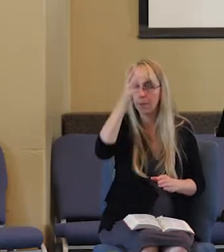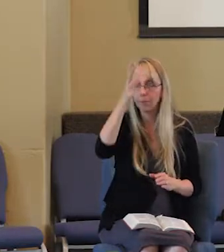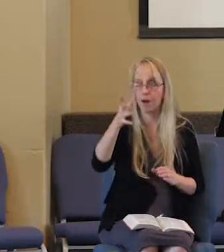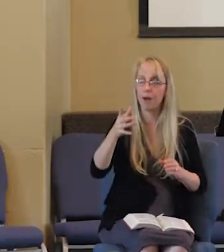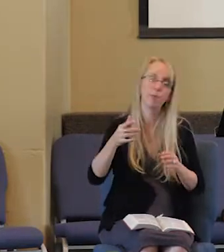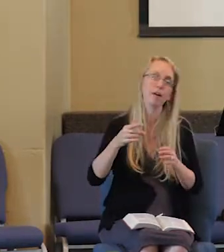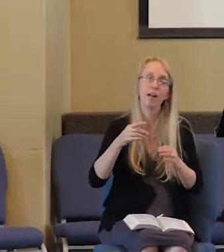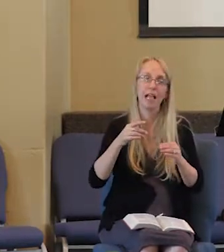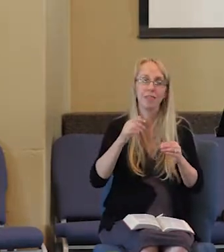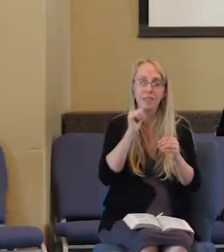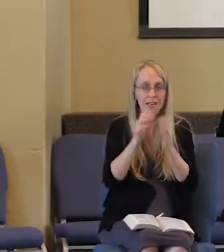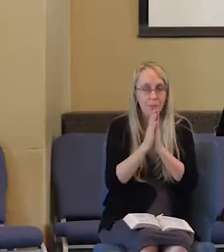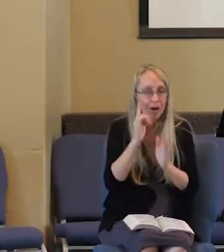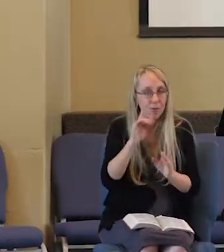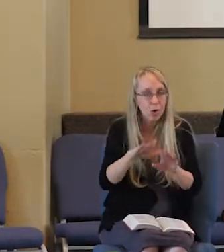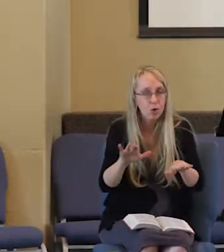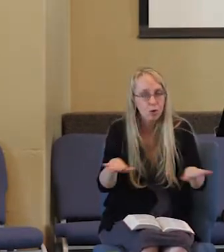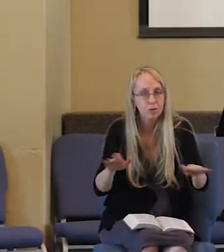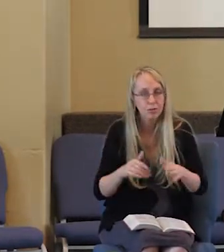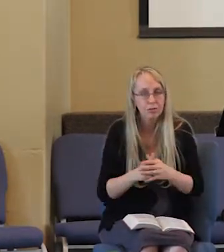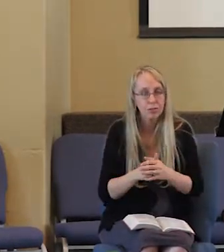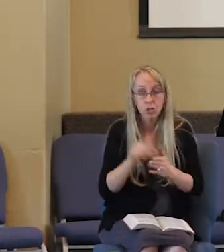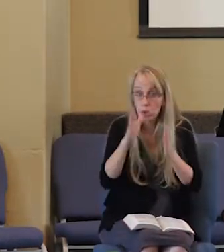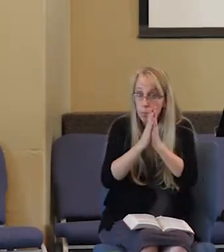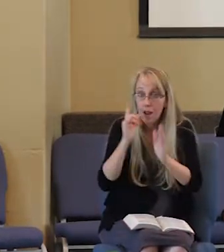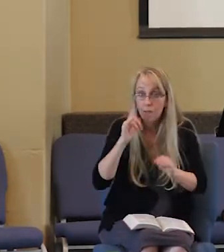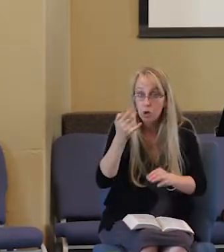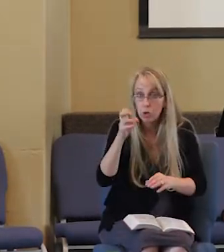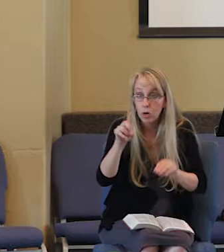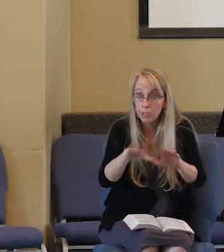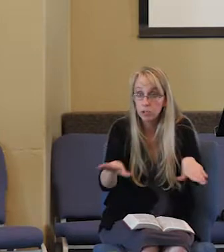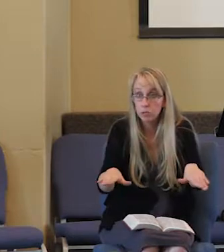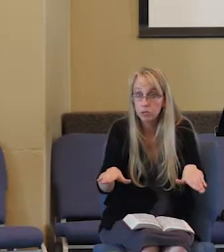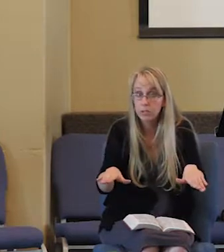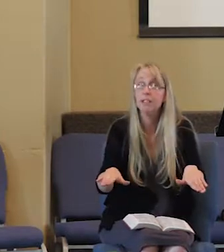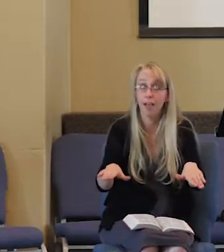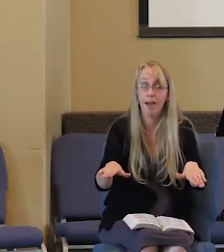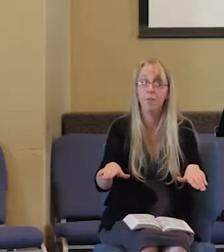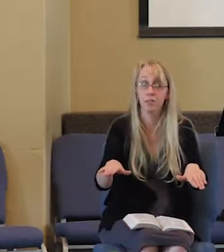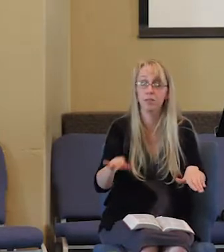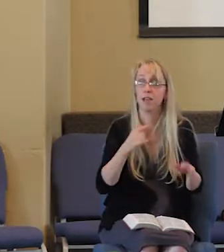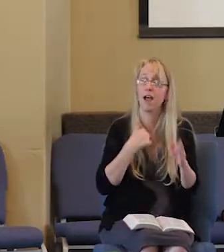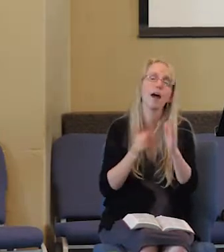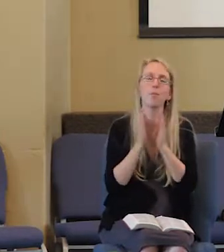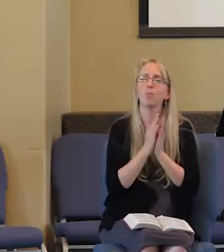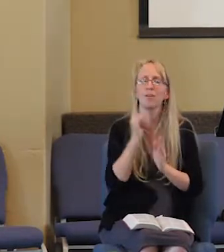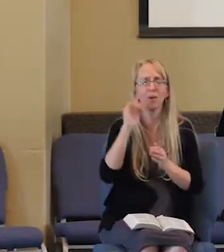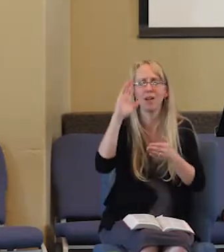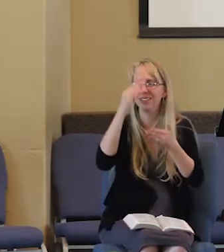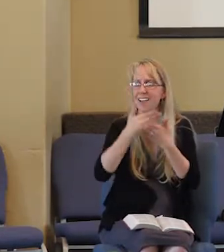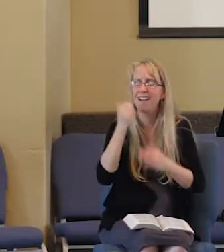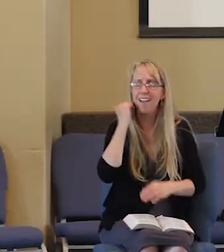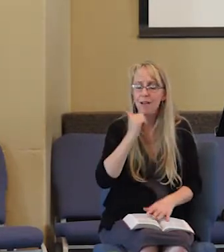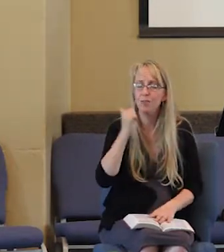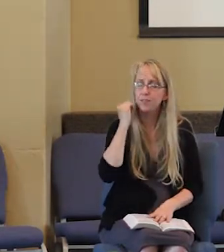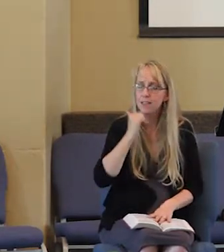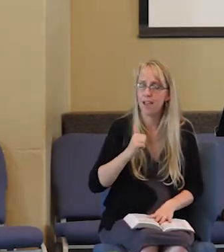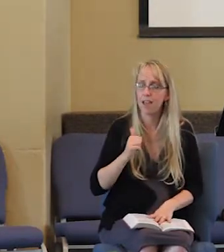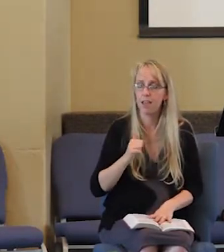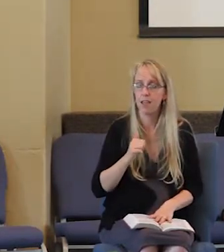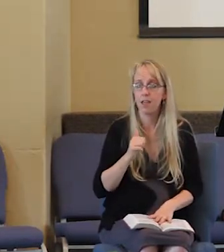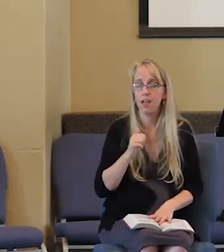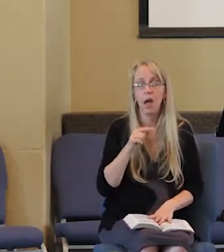right? Do you pray for your grandchildren? Absolutely. I pray for my son every single